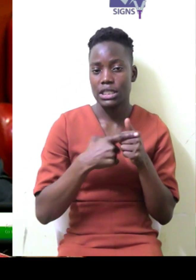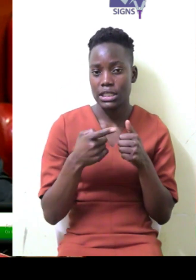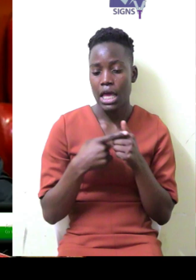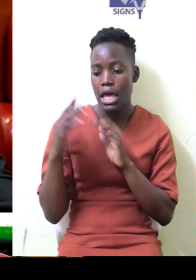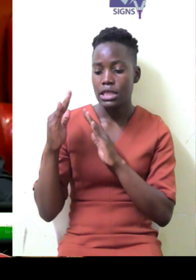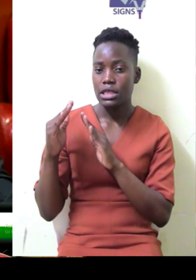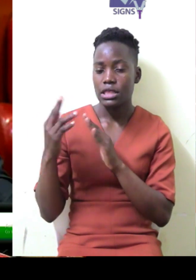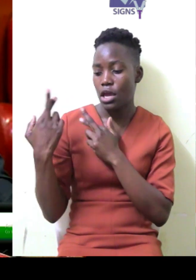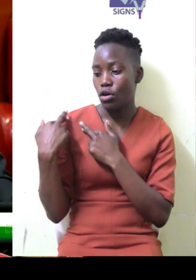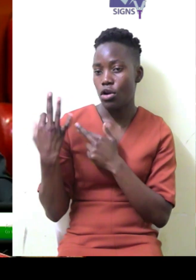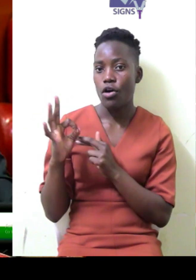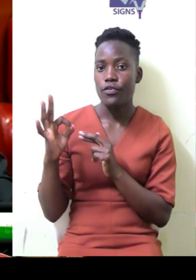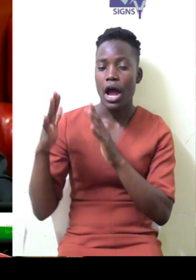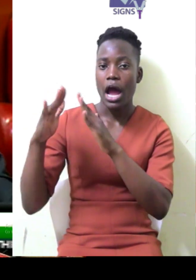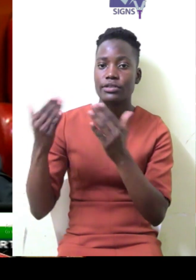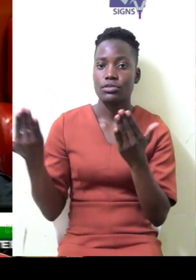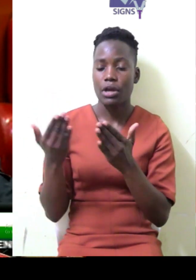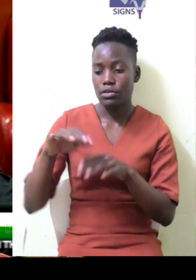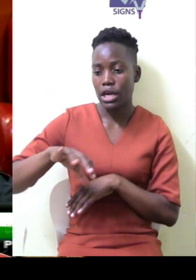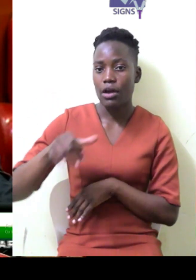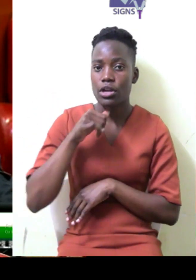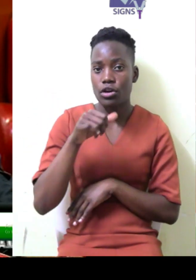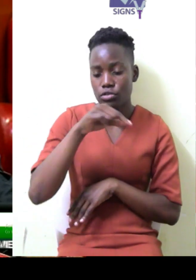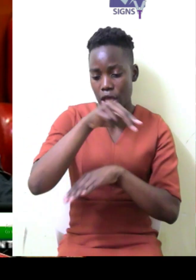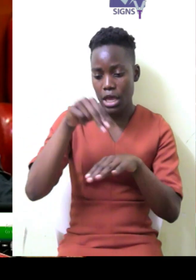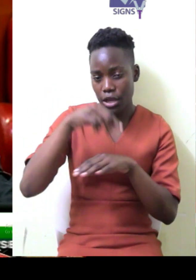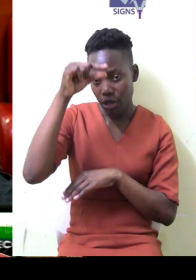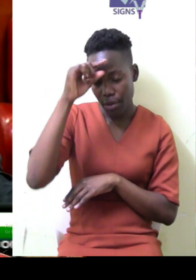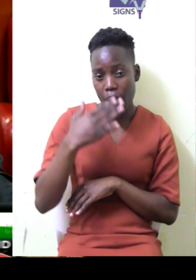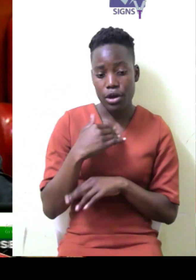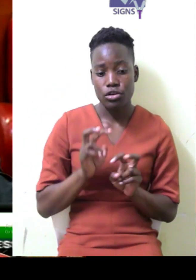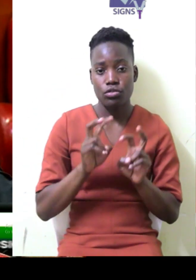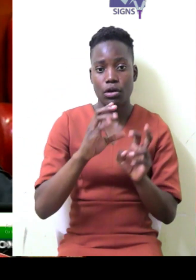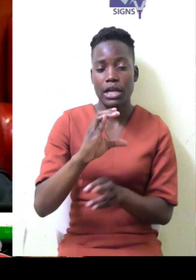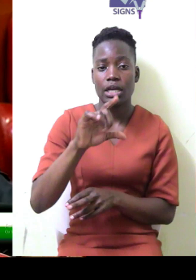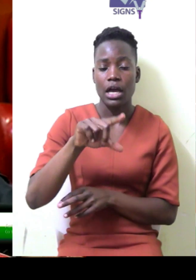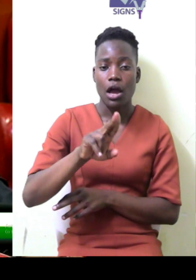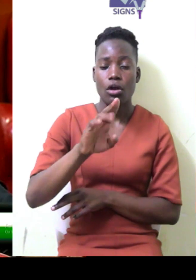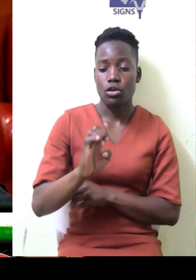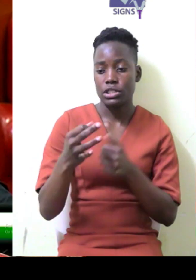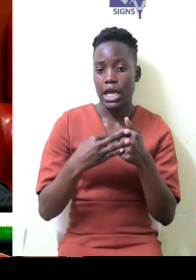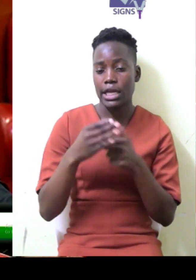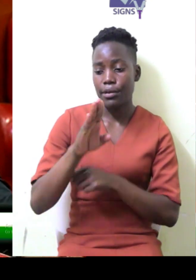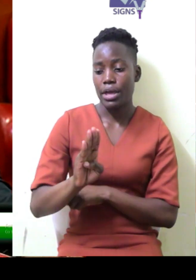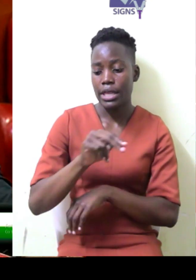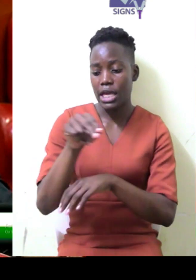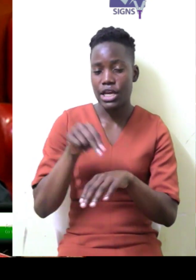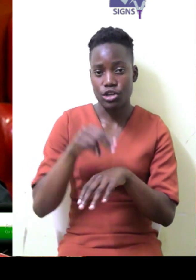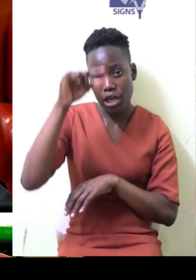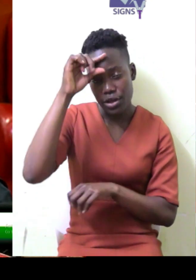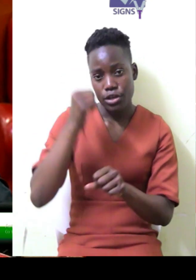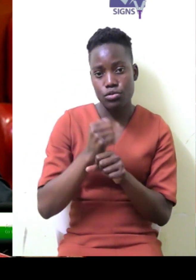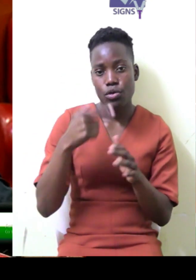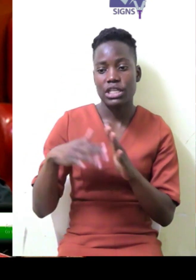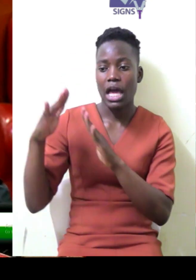is for the counties, it's not for the national government. And I invite you to look at Clause 8D. The national government is only to do the housing